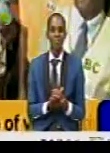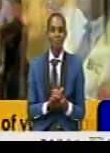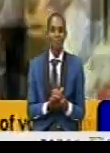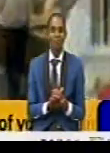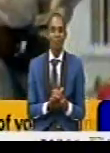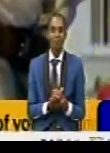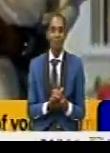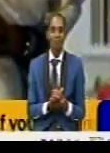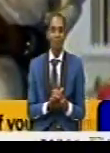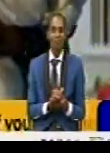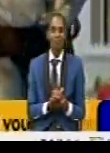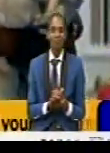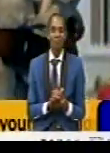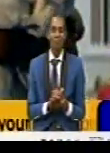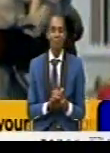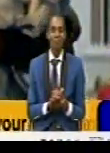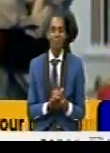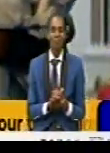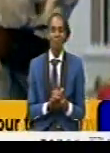Praise the Lord.